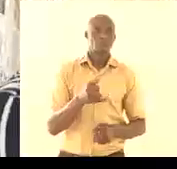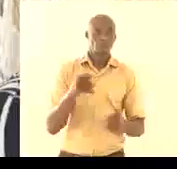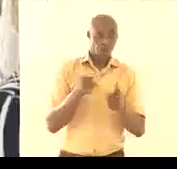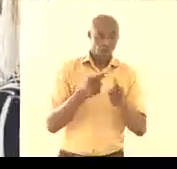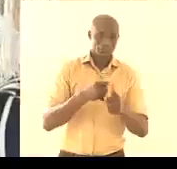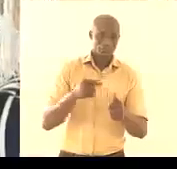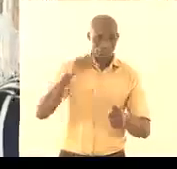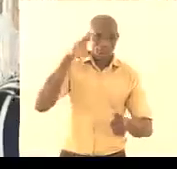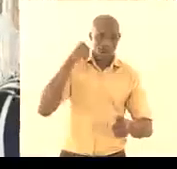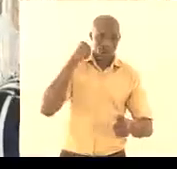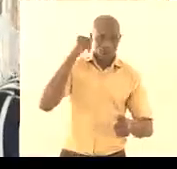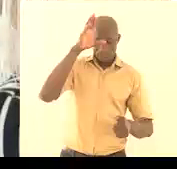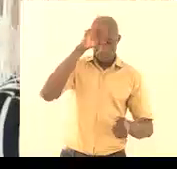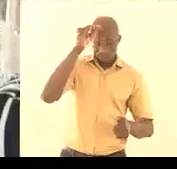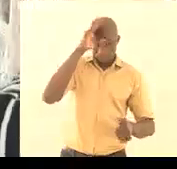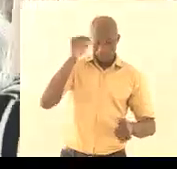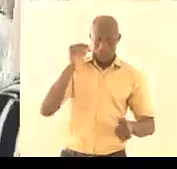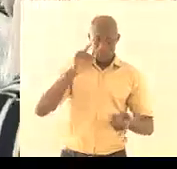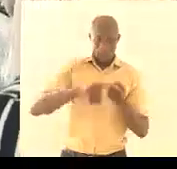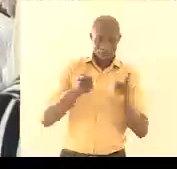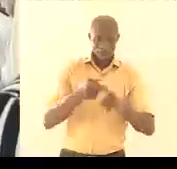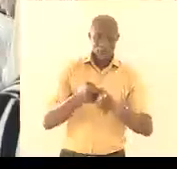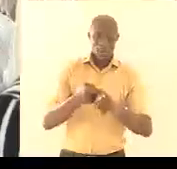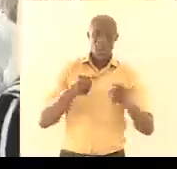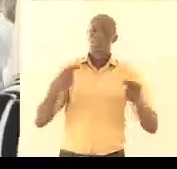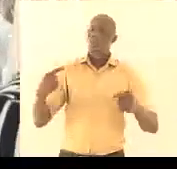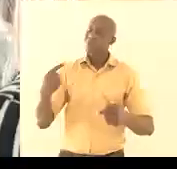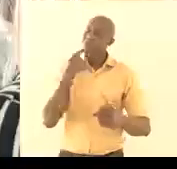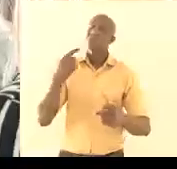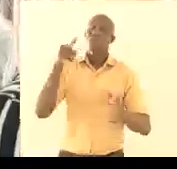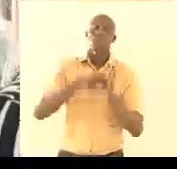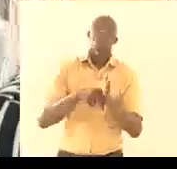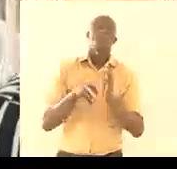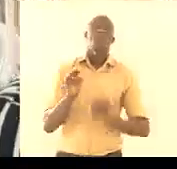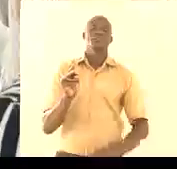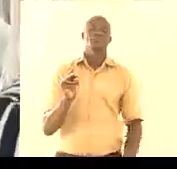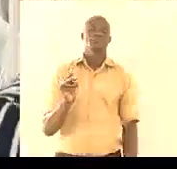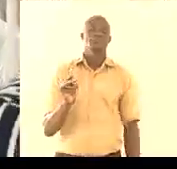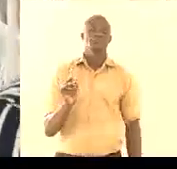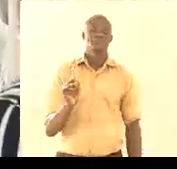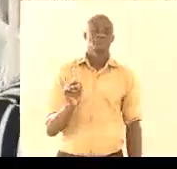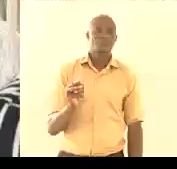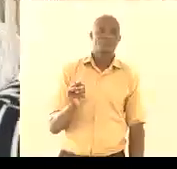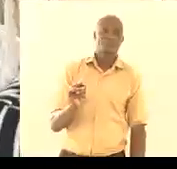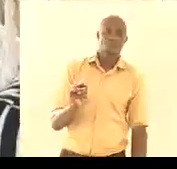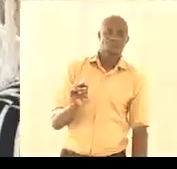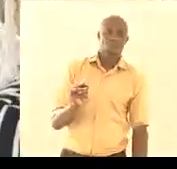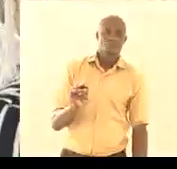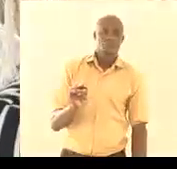first boyfriend disappointed them. I hope you know there are many such cases. Aha.